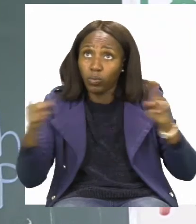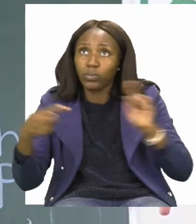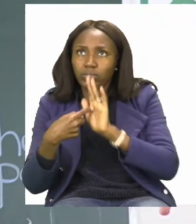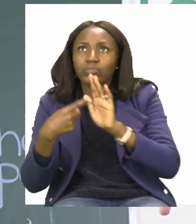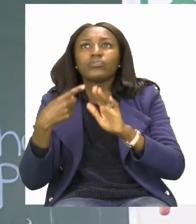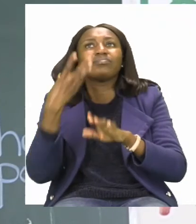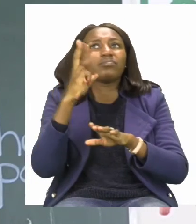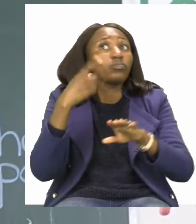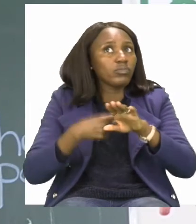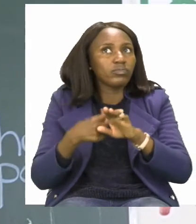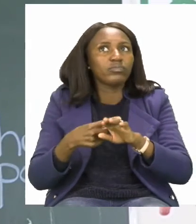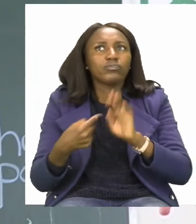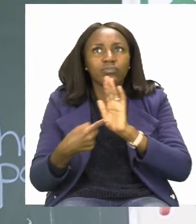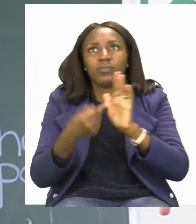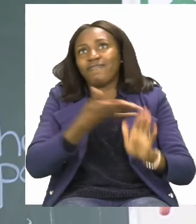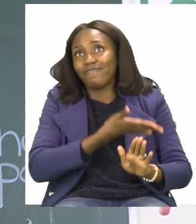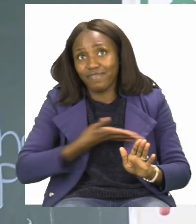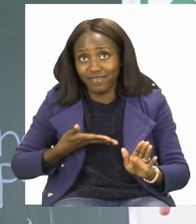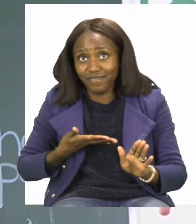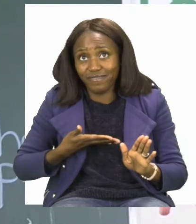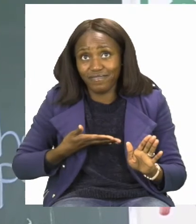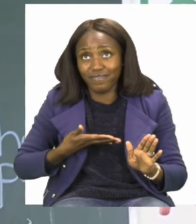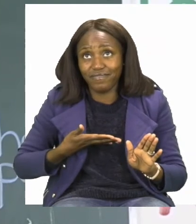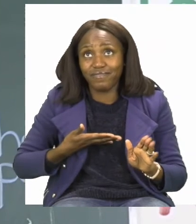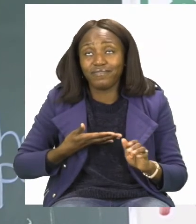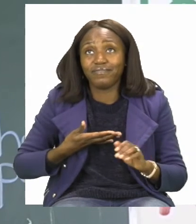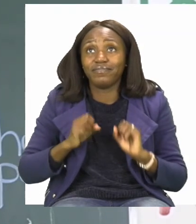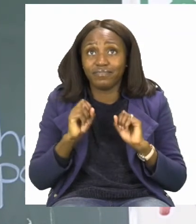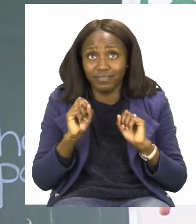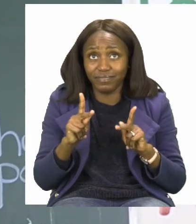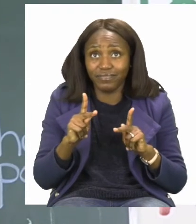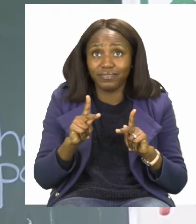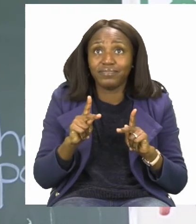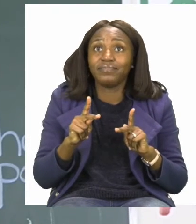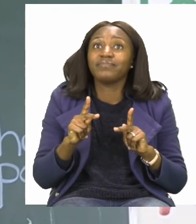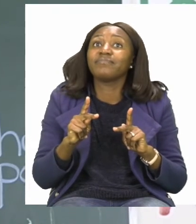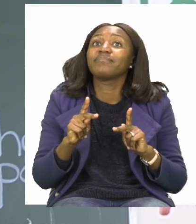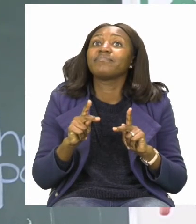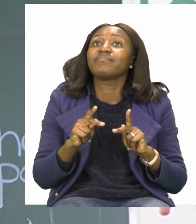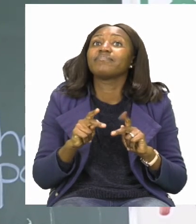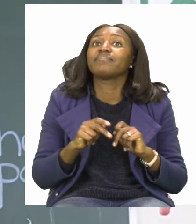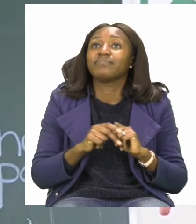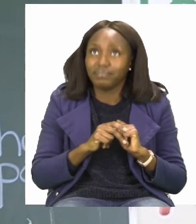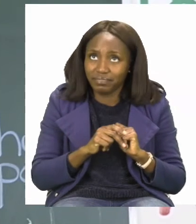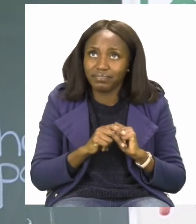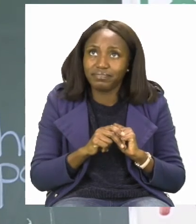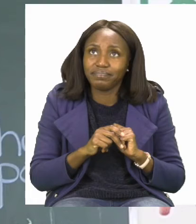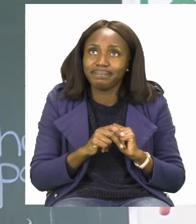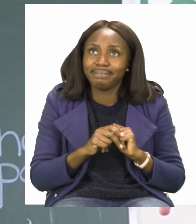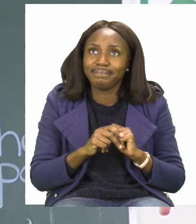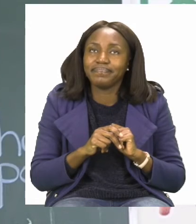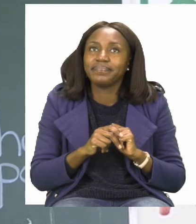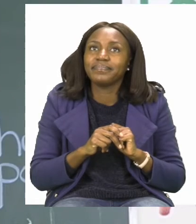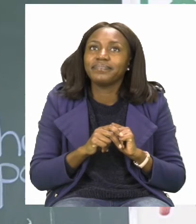2:30. So don't forget, our long hand shows us whether it is o'clock or half